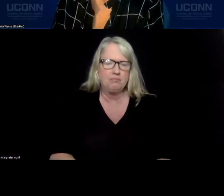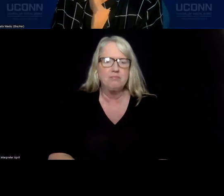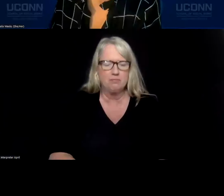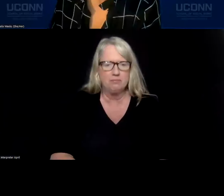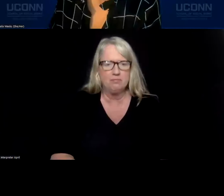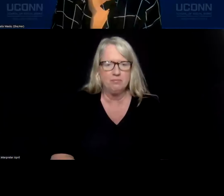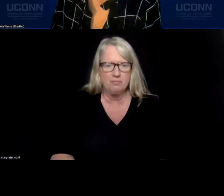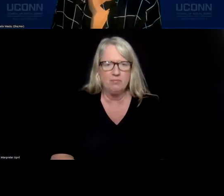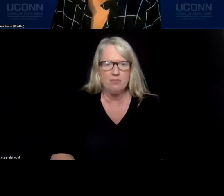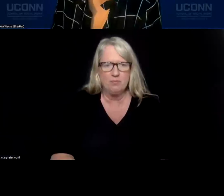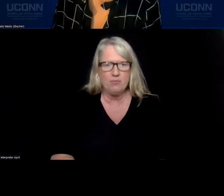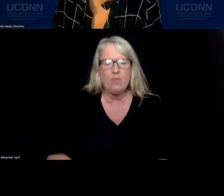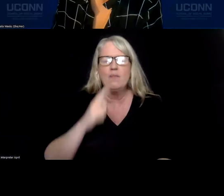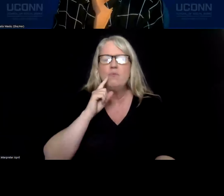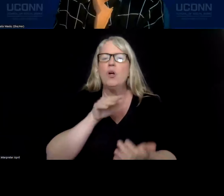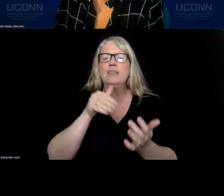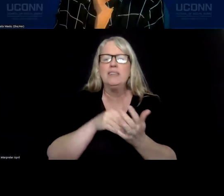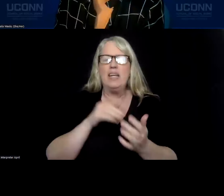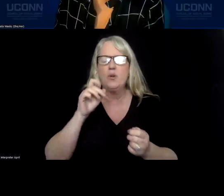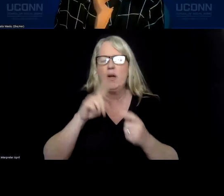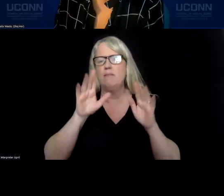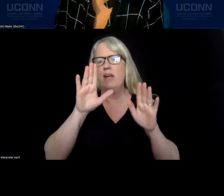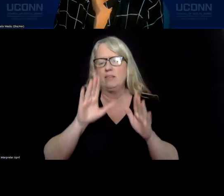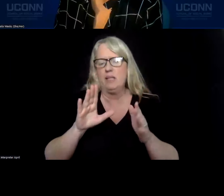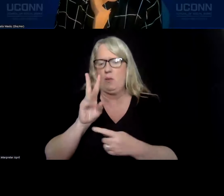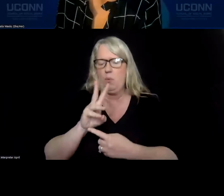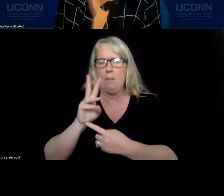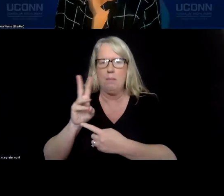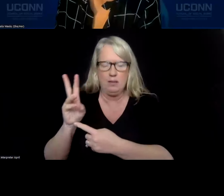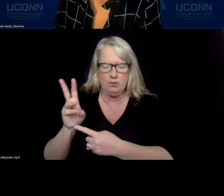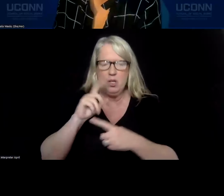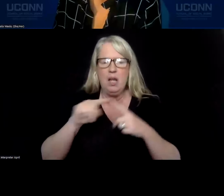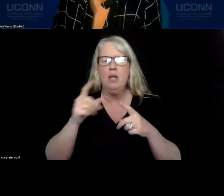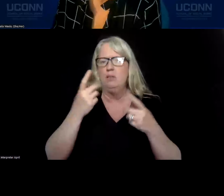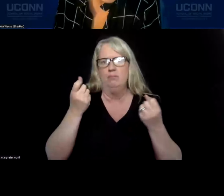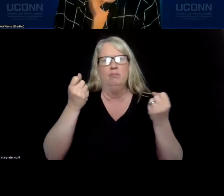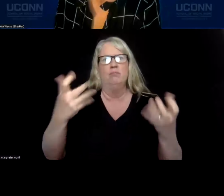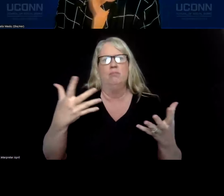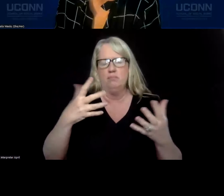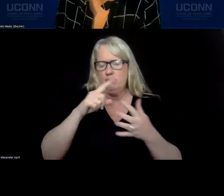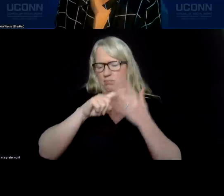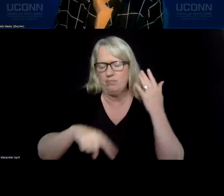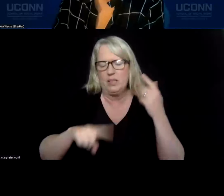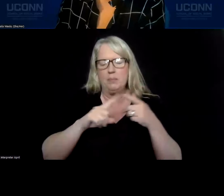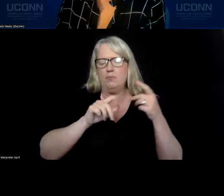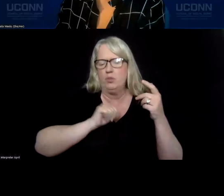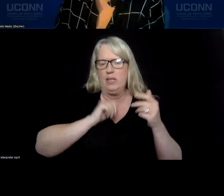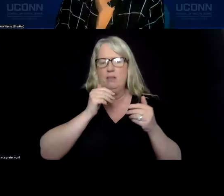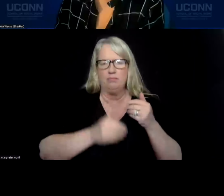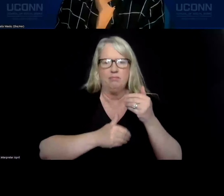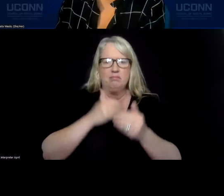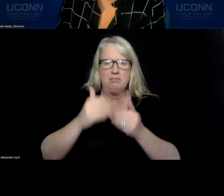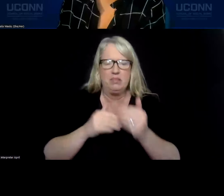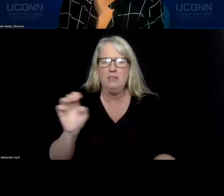On our Center of Excellence webpage, you can visit that to get a host of free self-paced e-learnings. And we